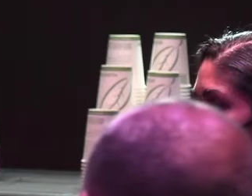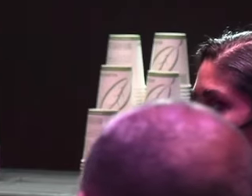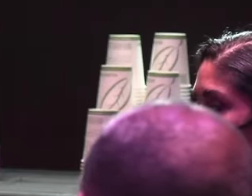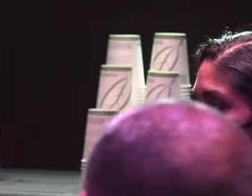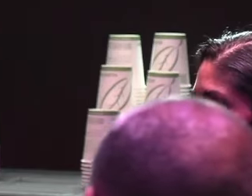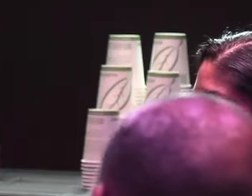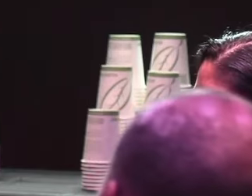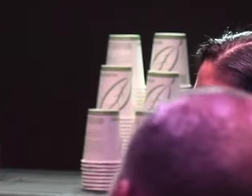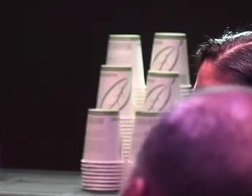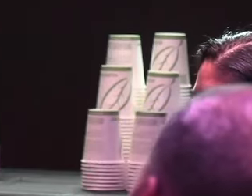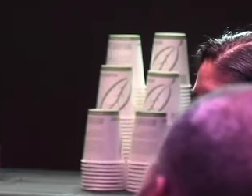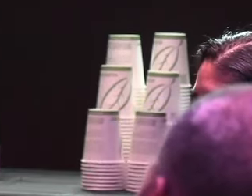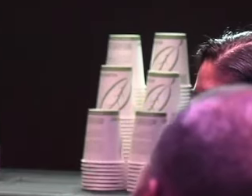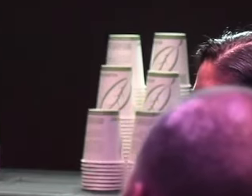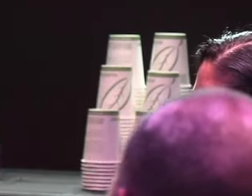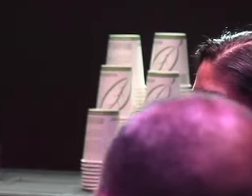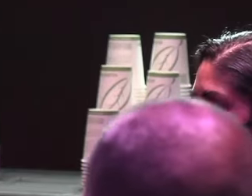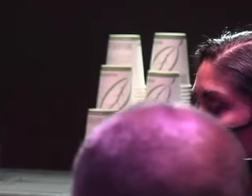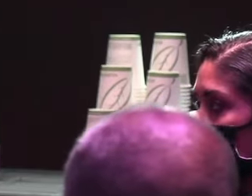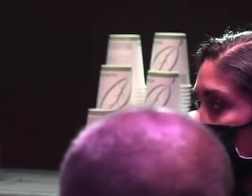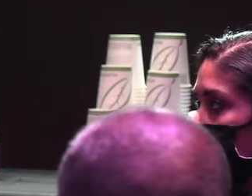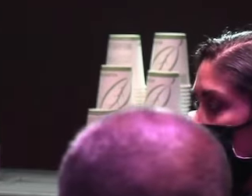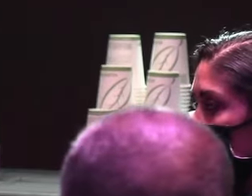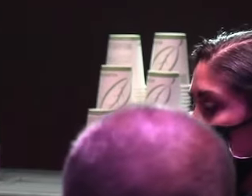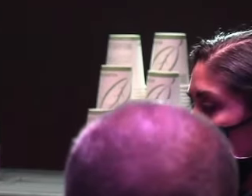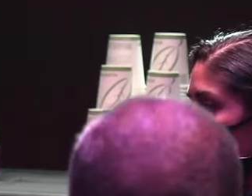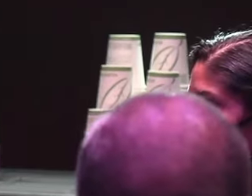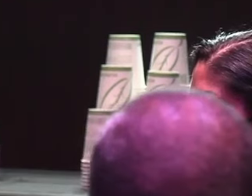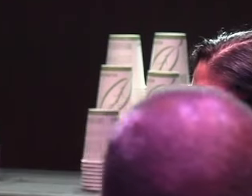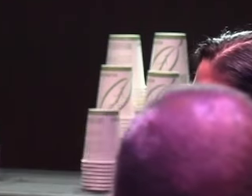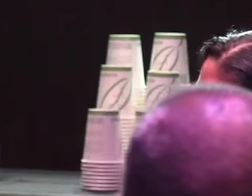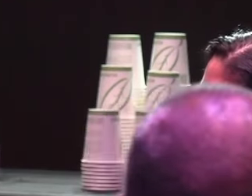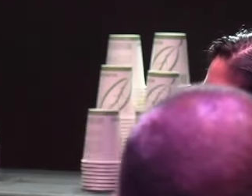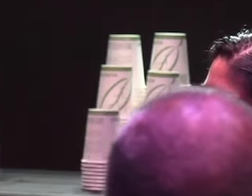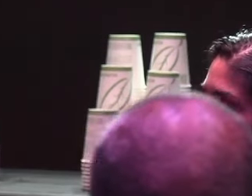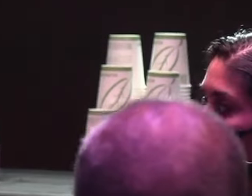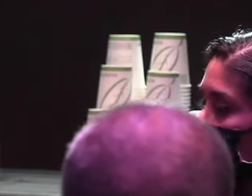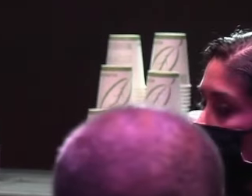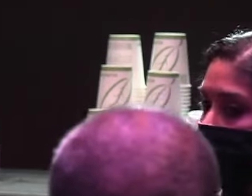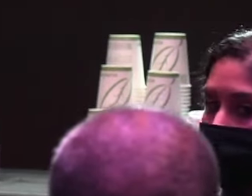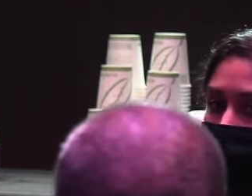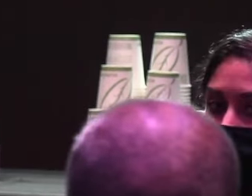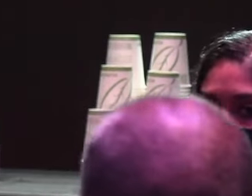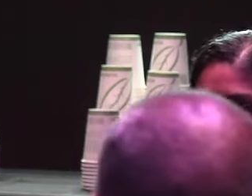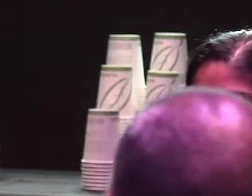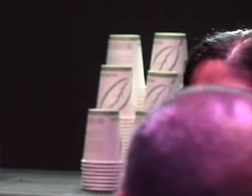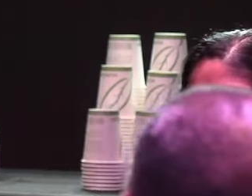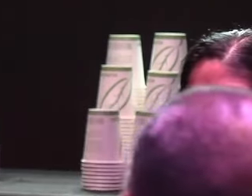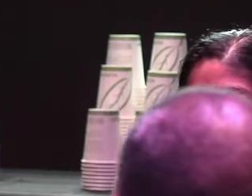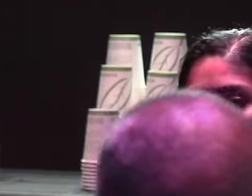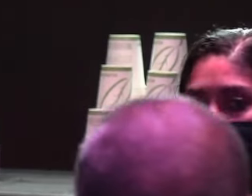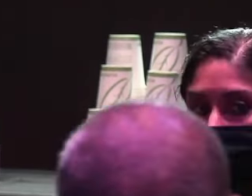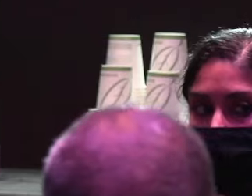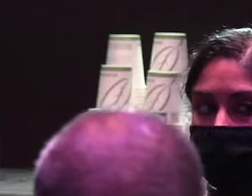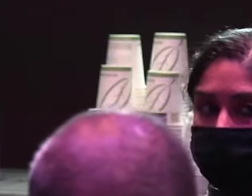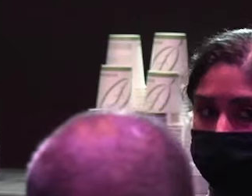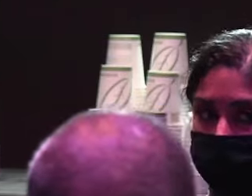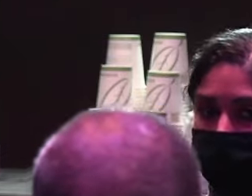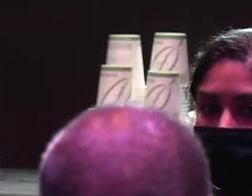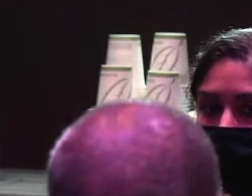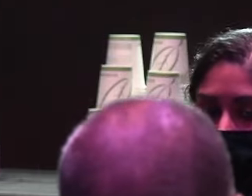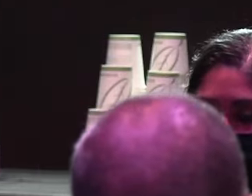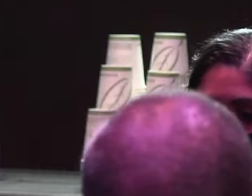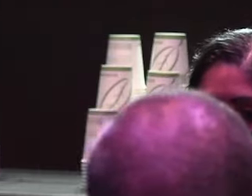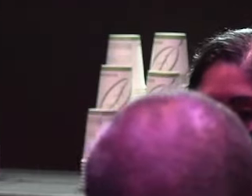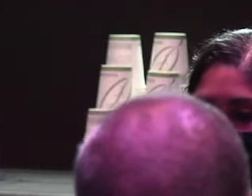we have multiple core partners, Mass Creative right here, who are holding down different niches of the fight, because we